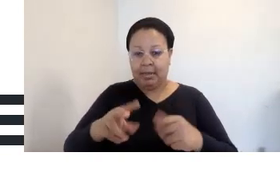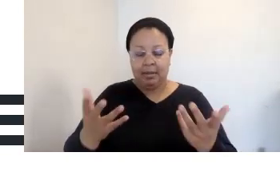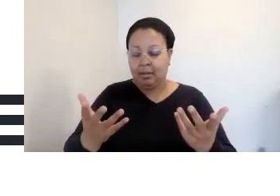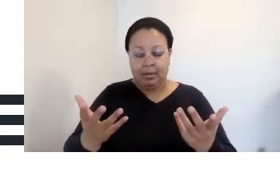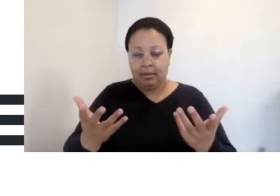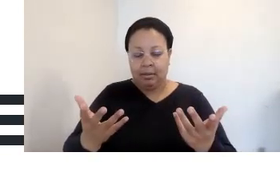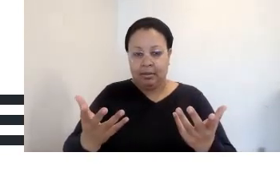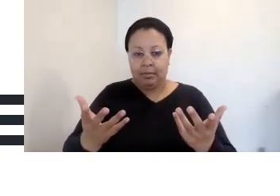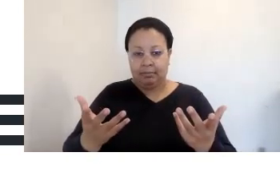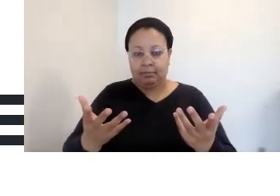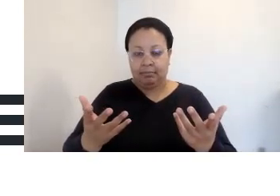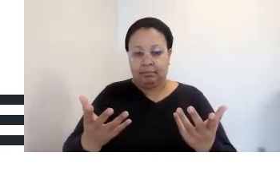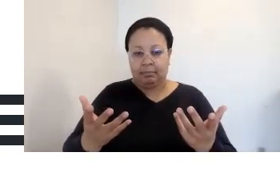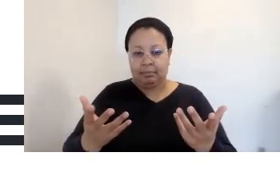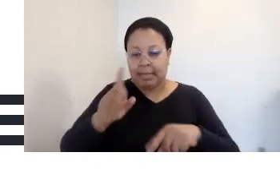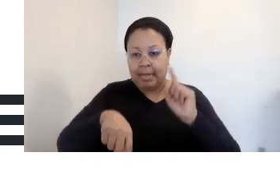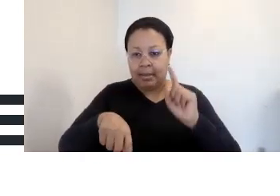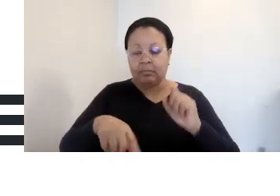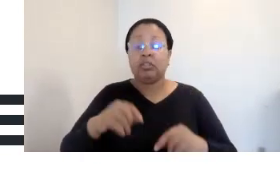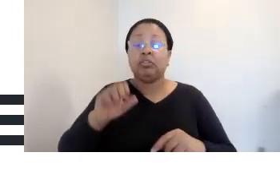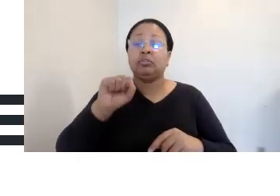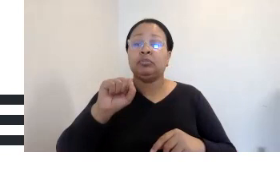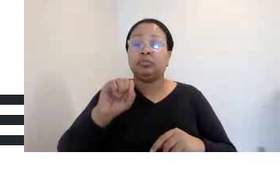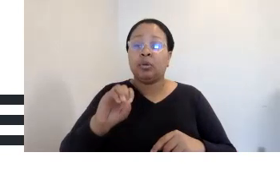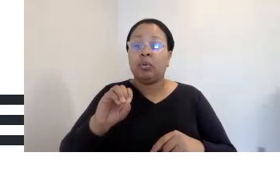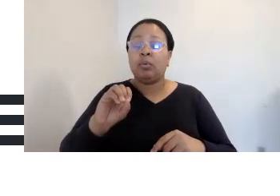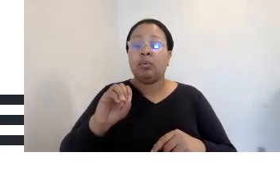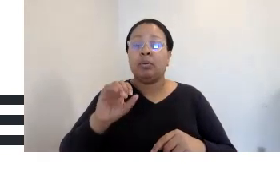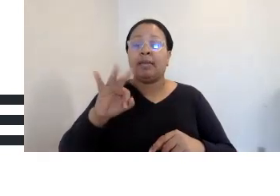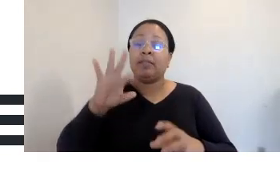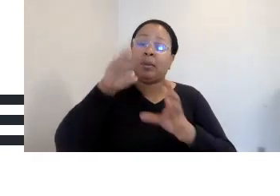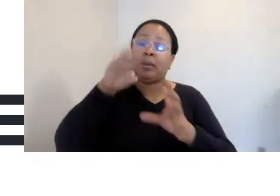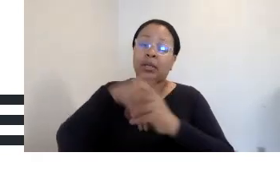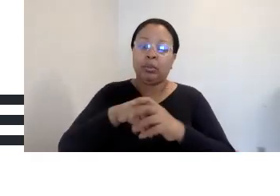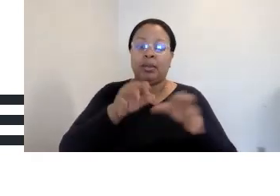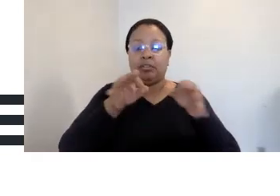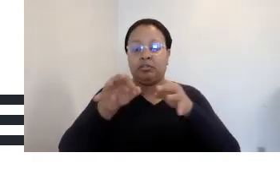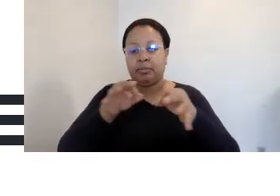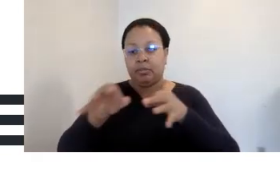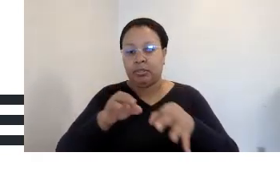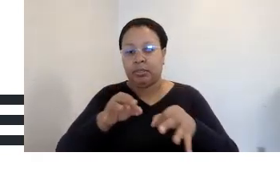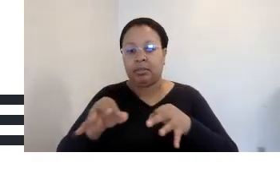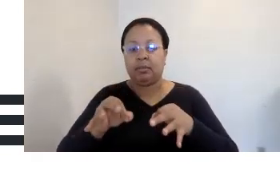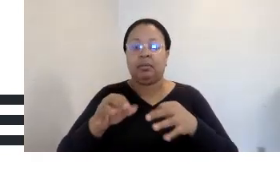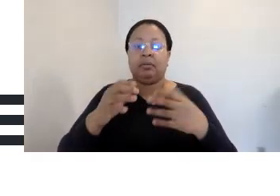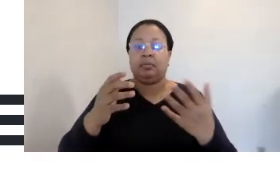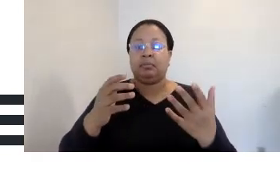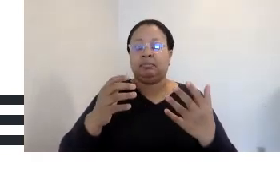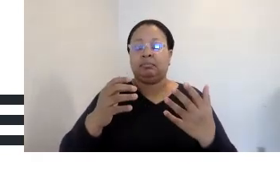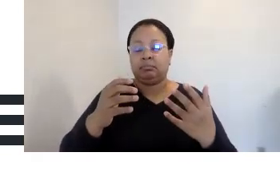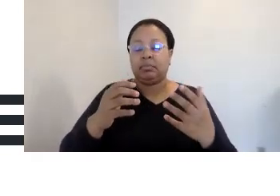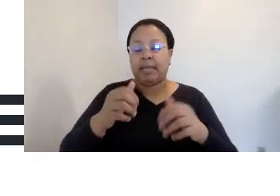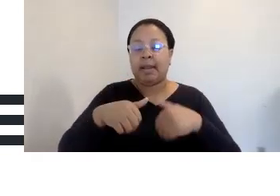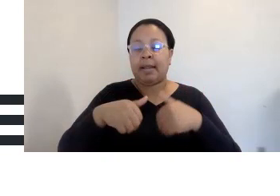text, that makes your communications more accessible. Have captions, like I